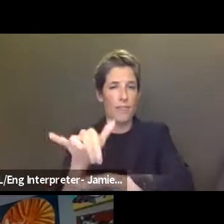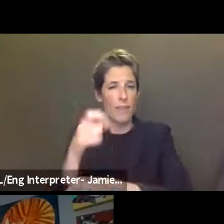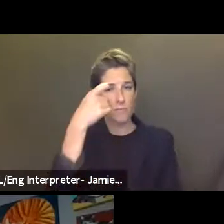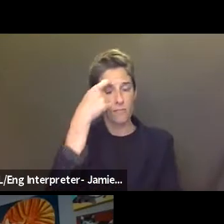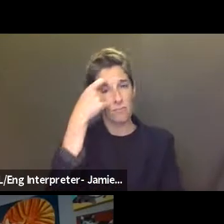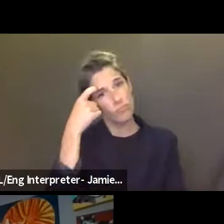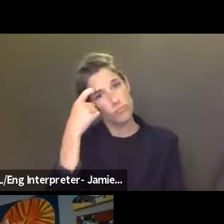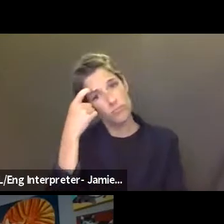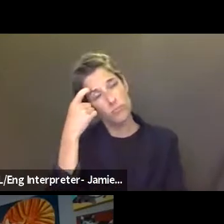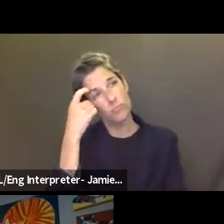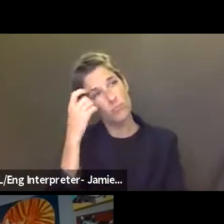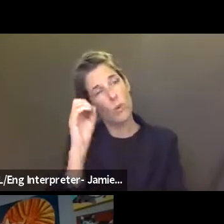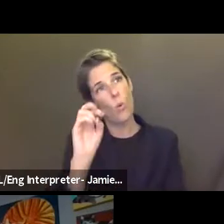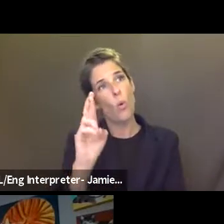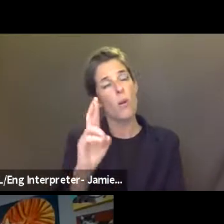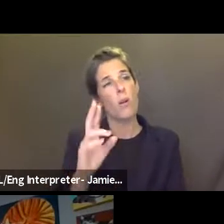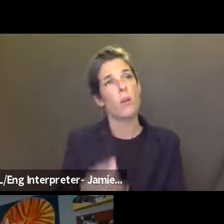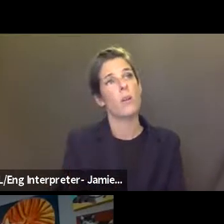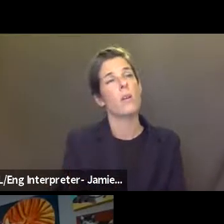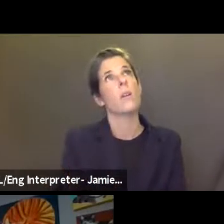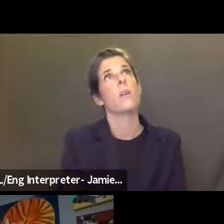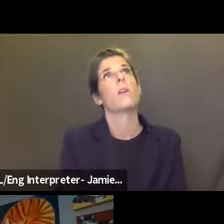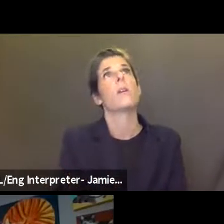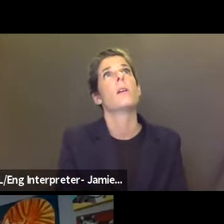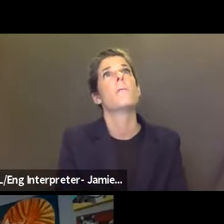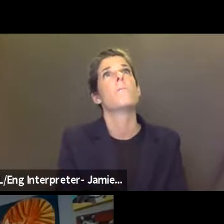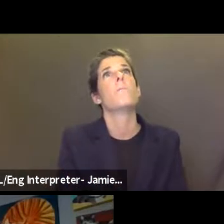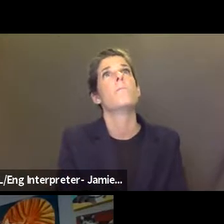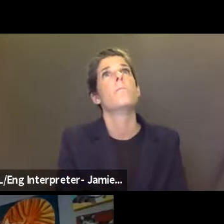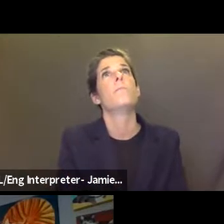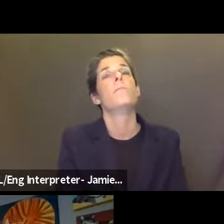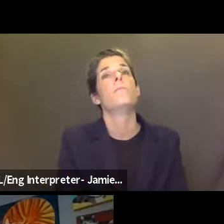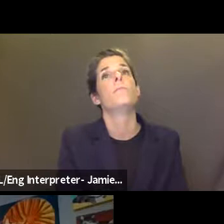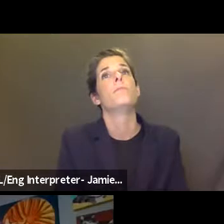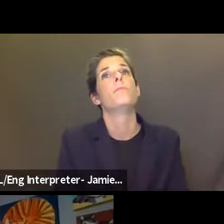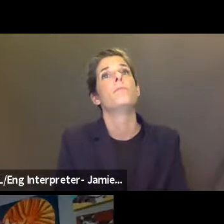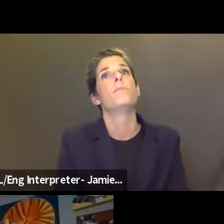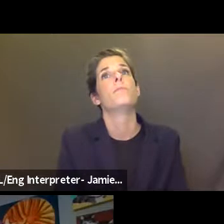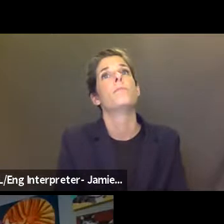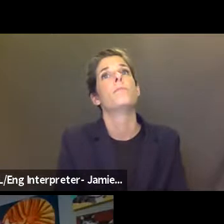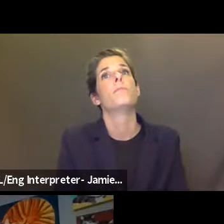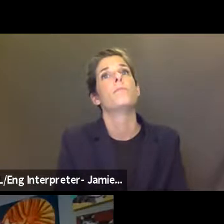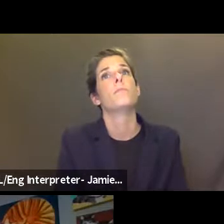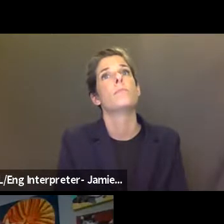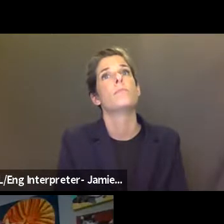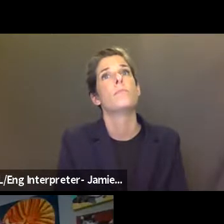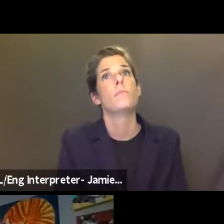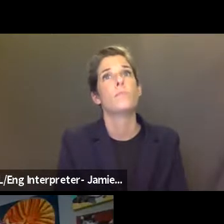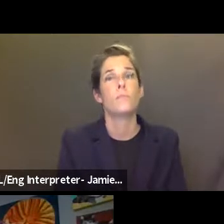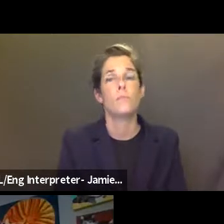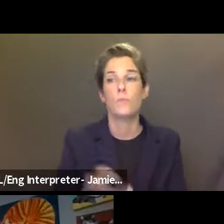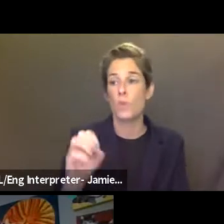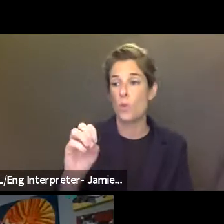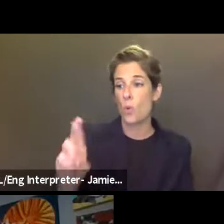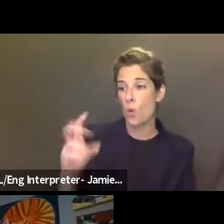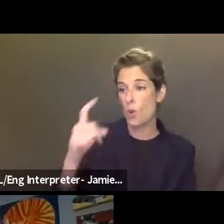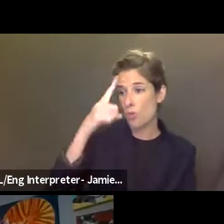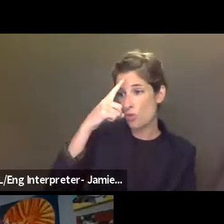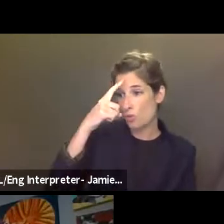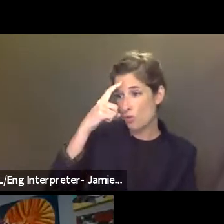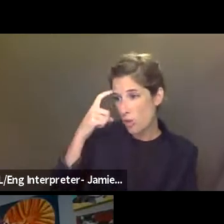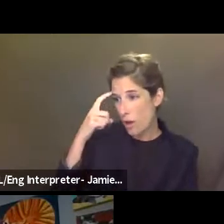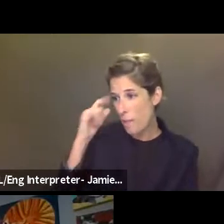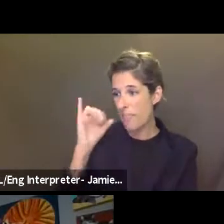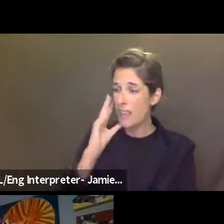or one can even make it into something else so